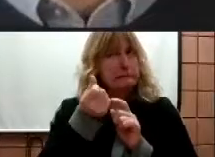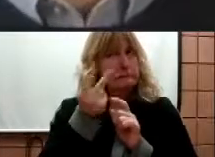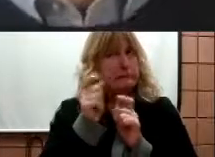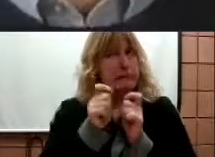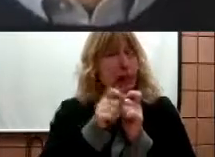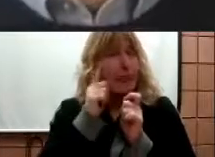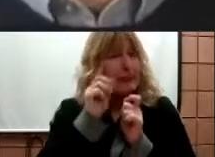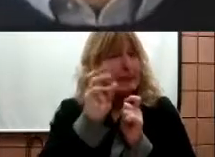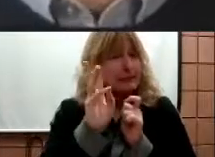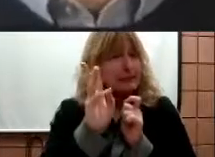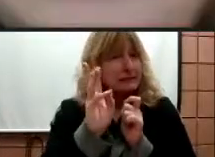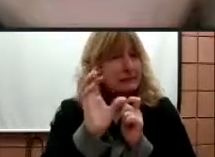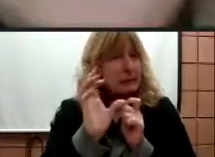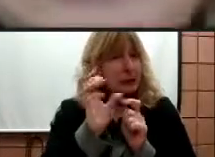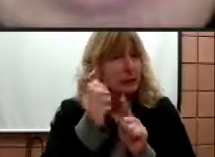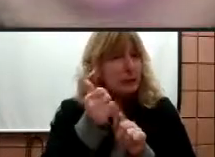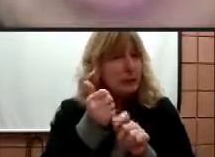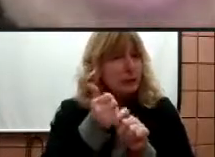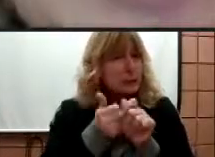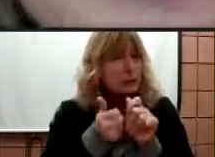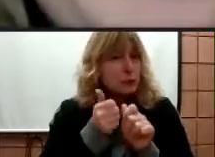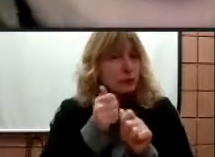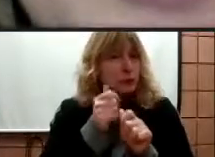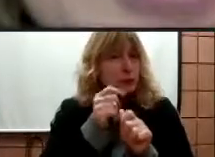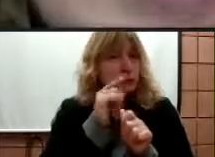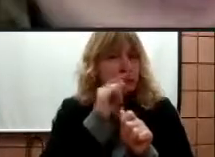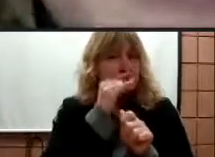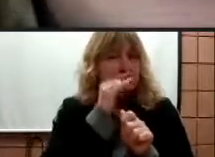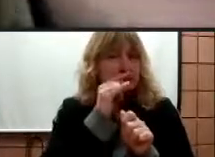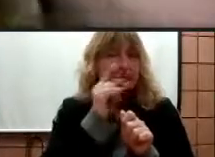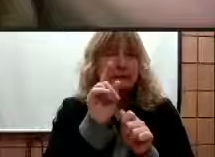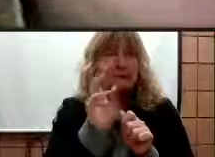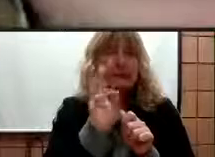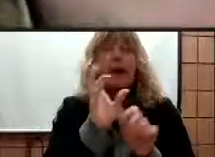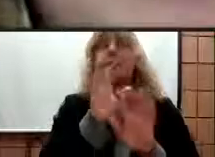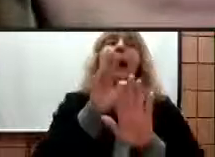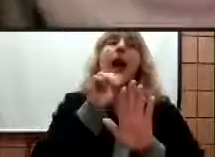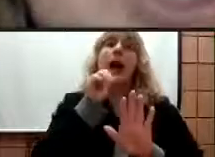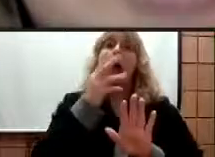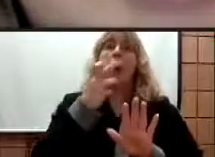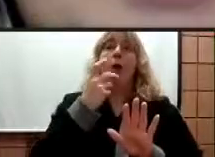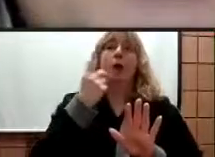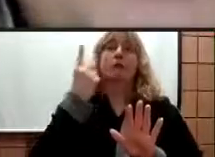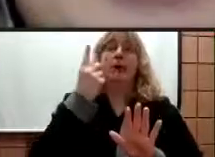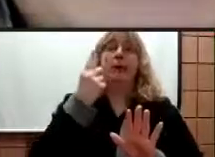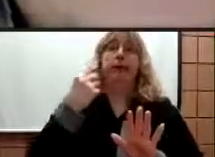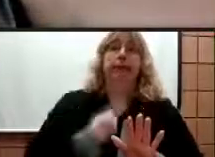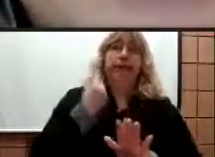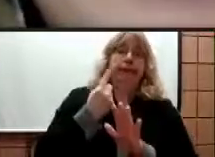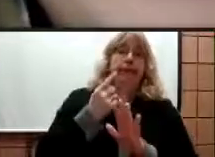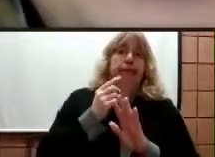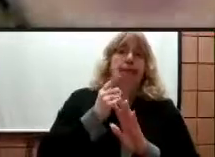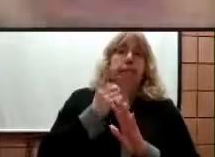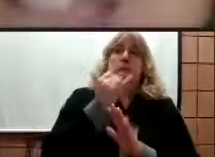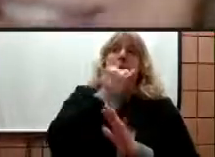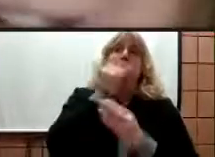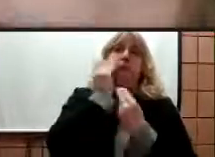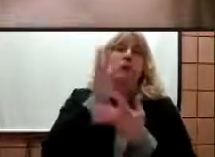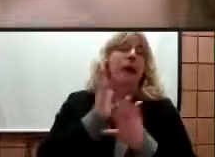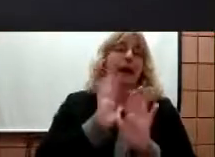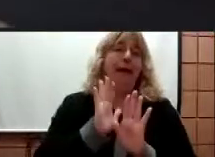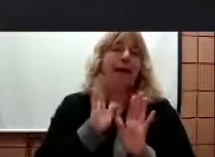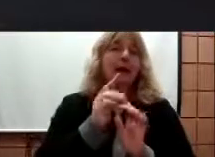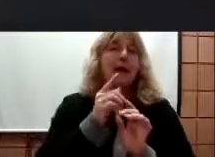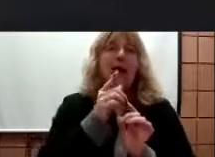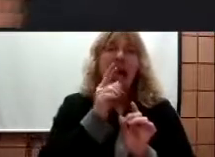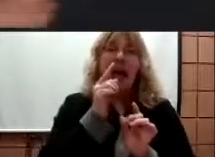into my head, but I Yeah. don't want to be accused of sending misinformation. So There was a that's